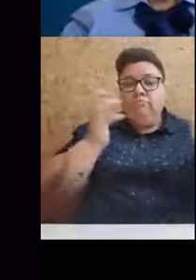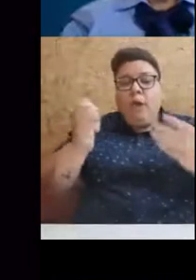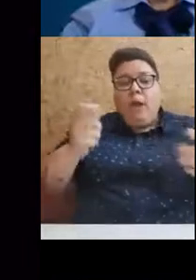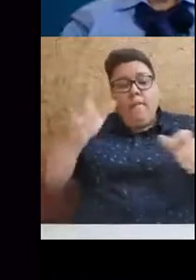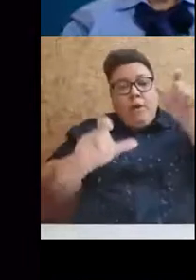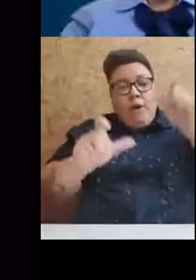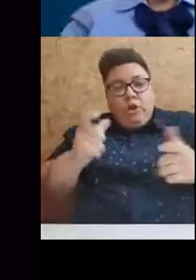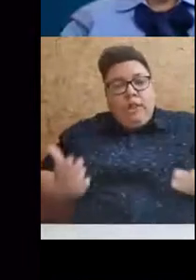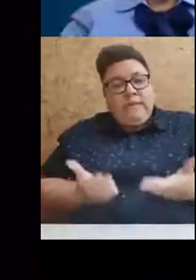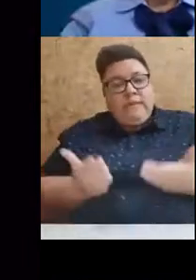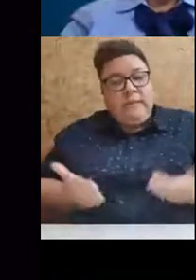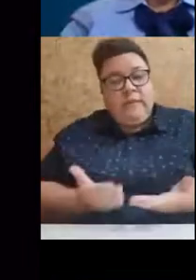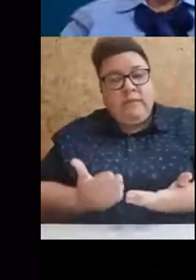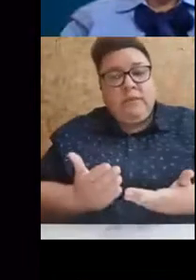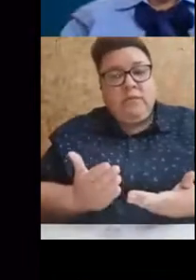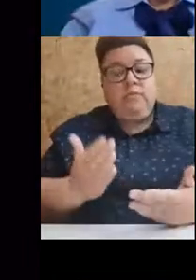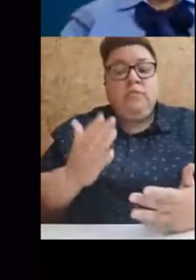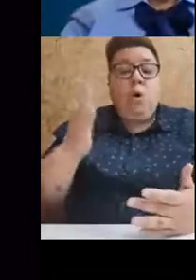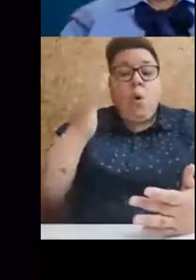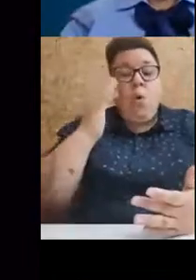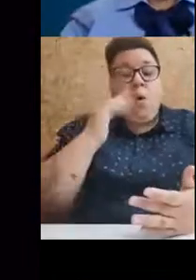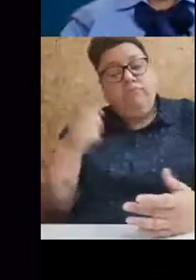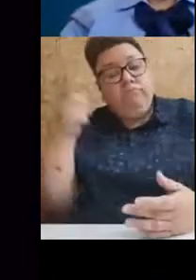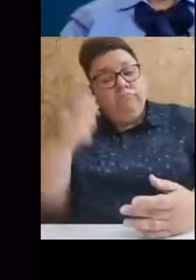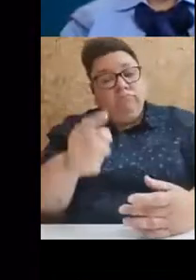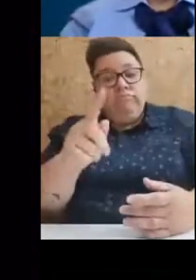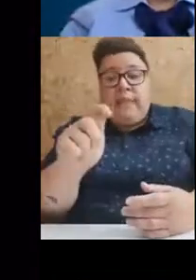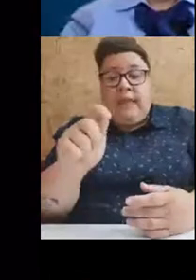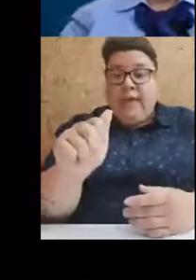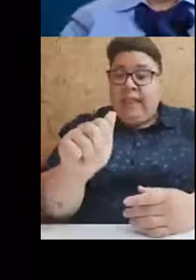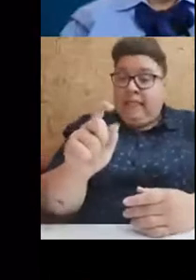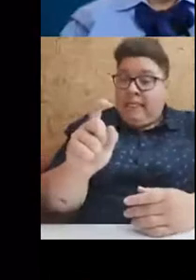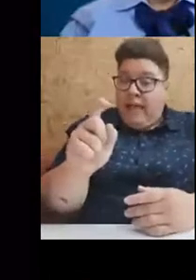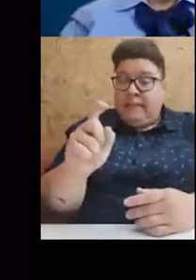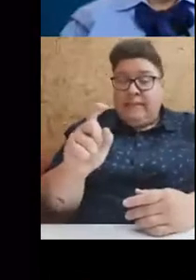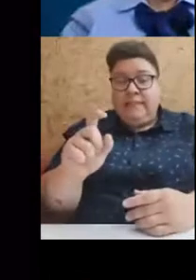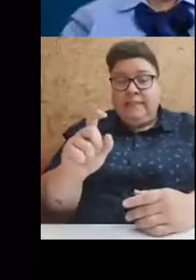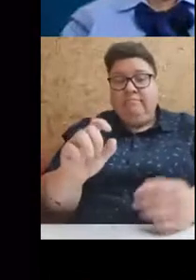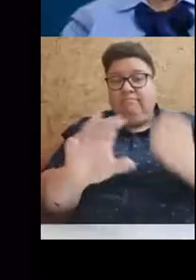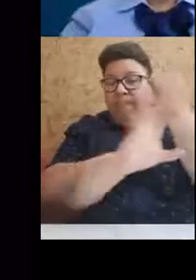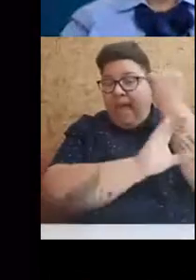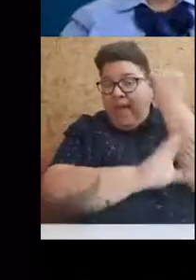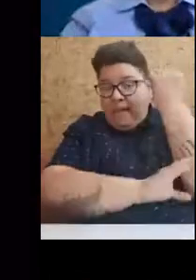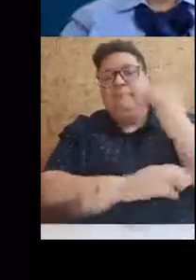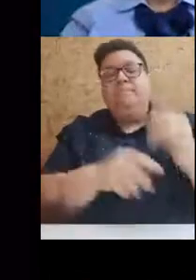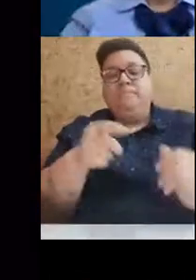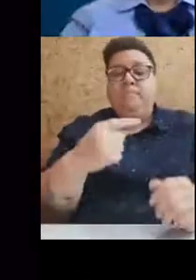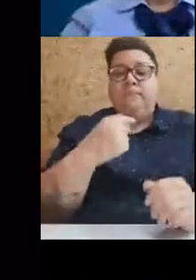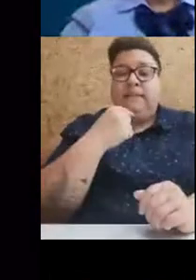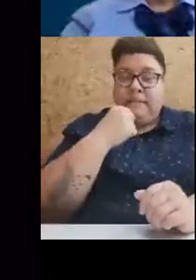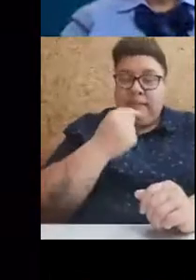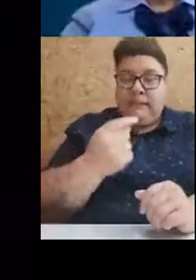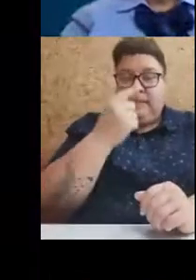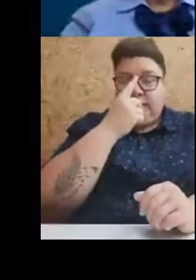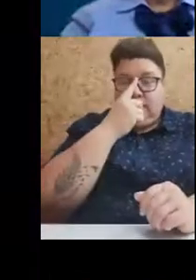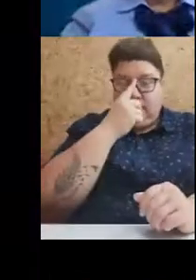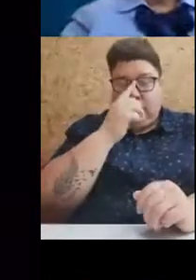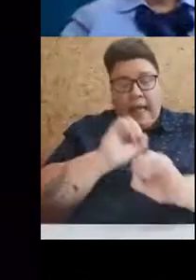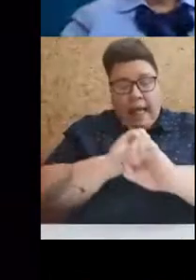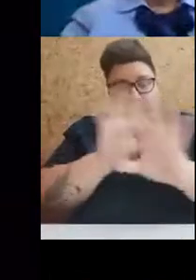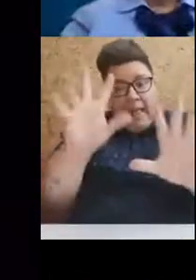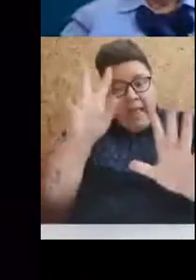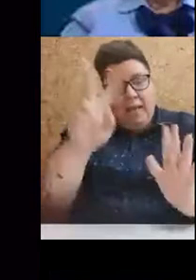you refer to the Income Tax Act, the Act is extremely clear on what do we see as rendering